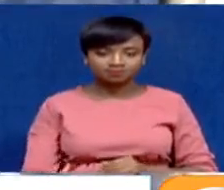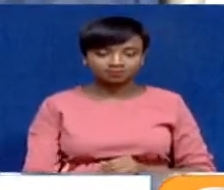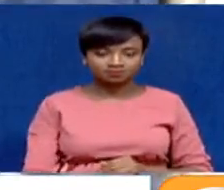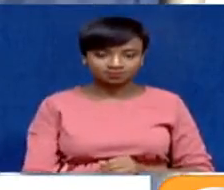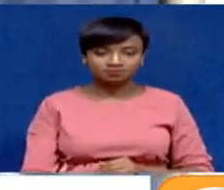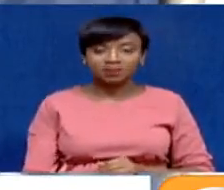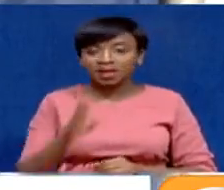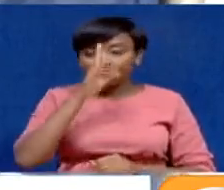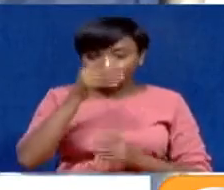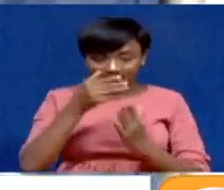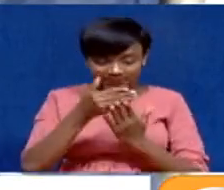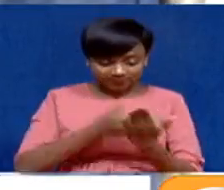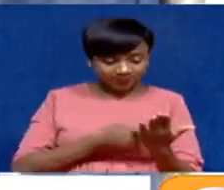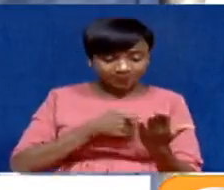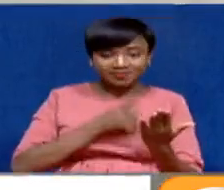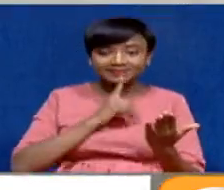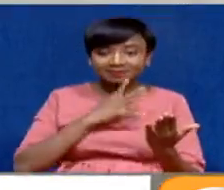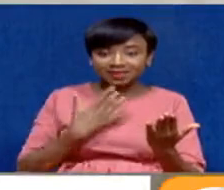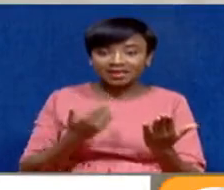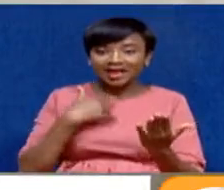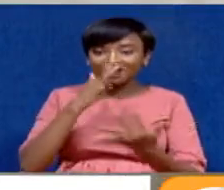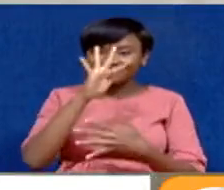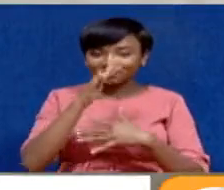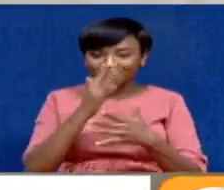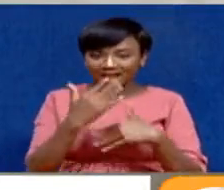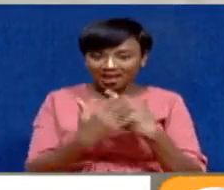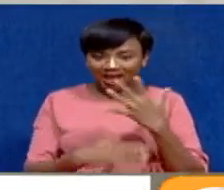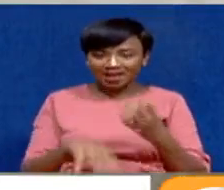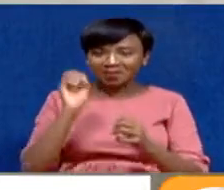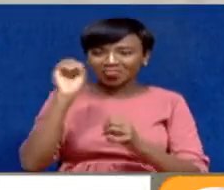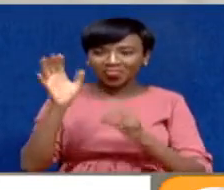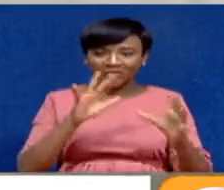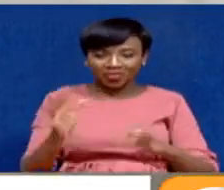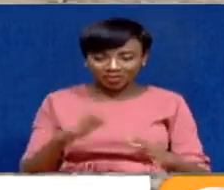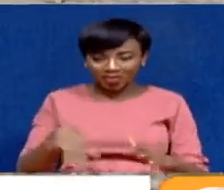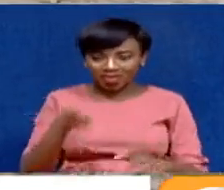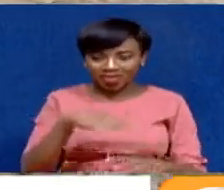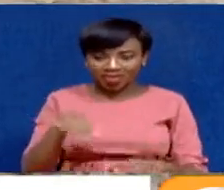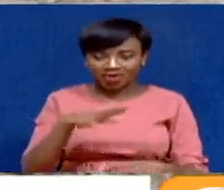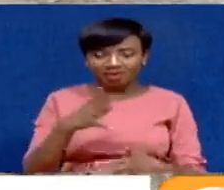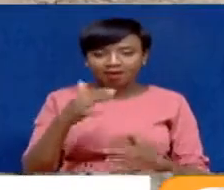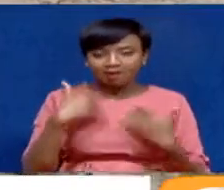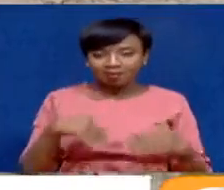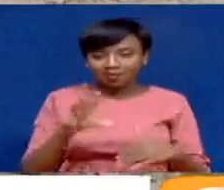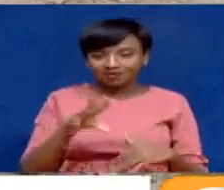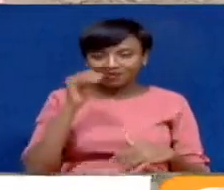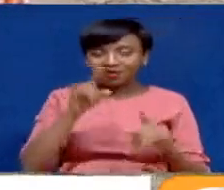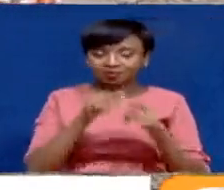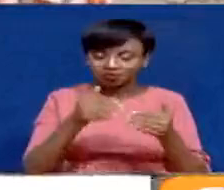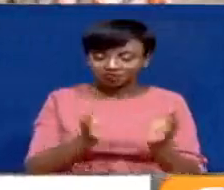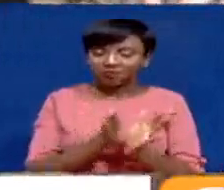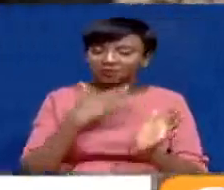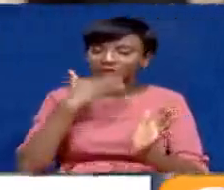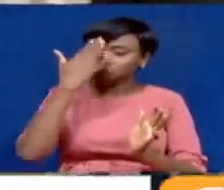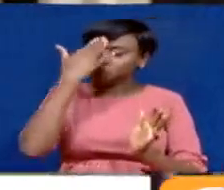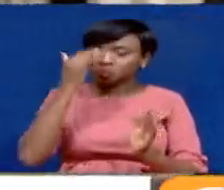Police reports indicate there was blood spattered on the walls of the house where the body was discovered. The family is keen on finding out